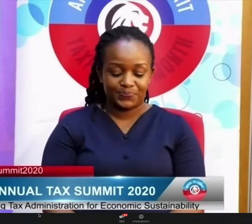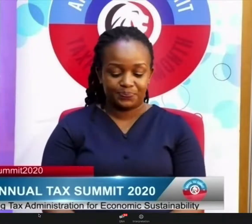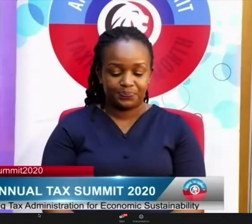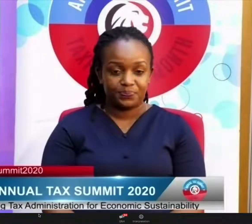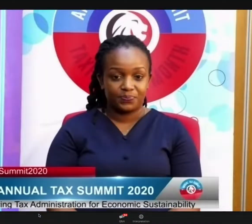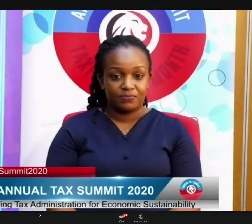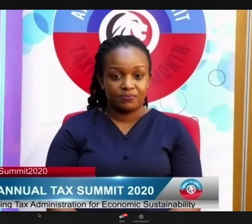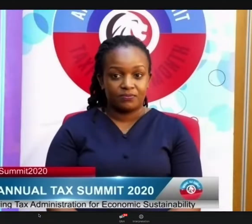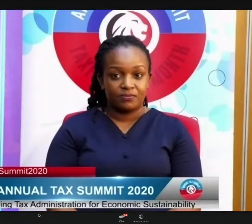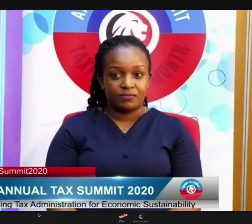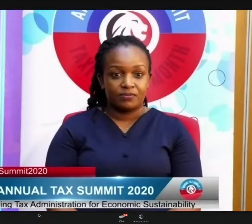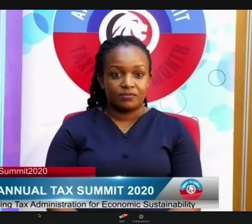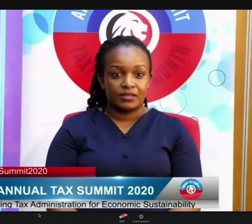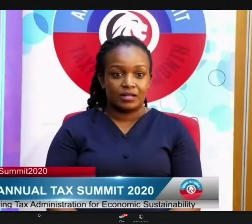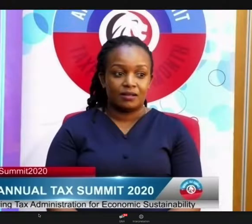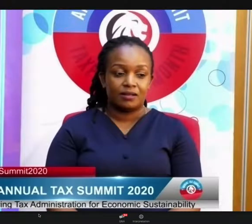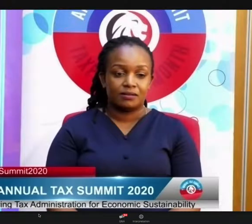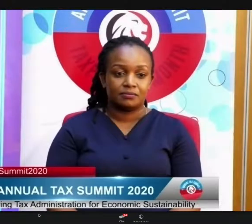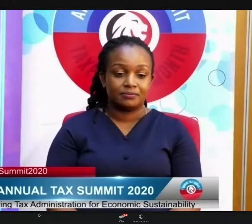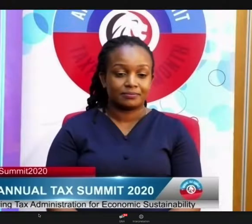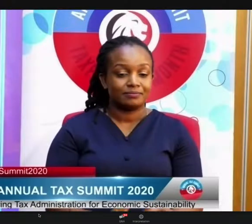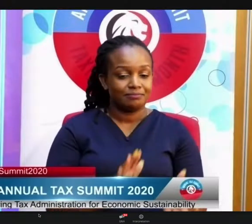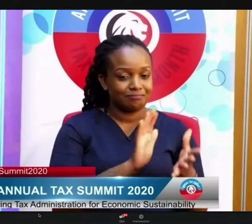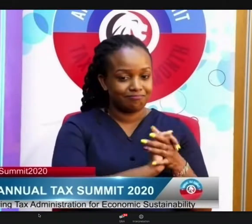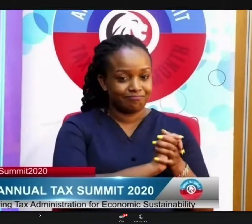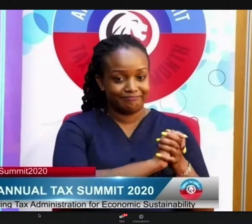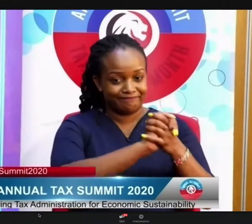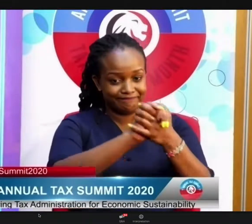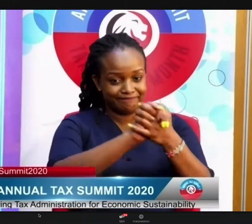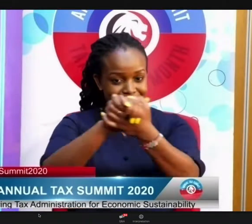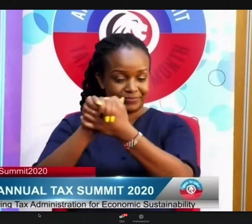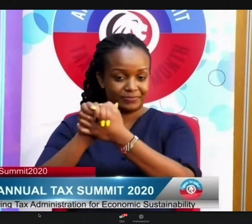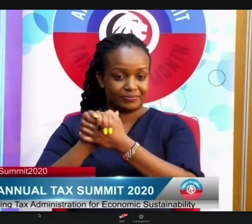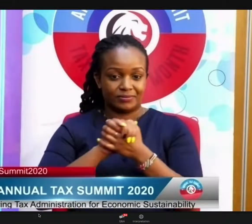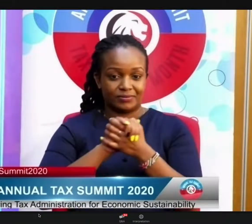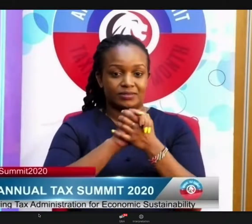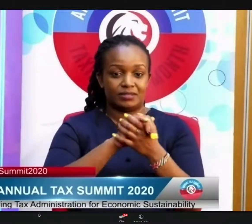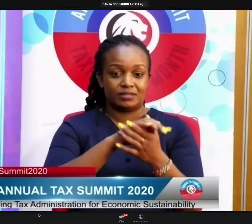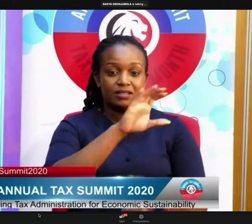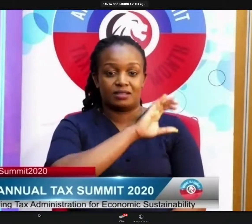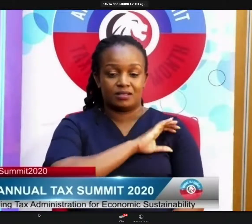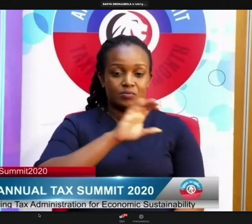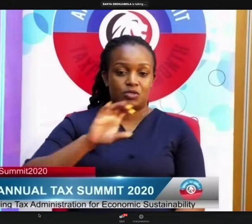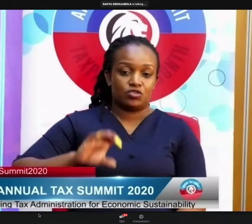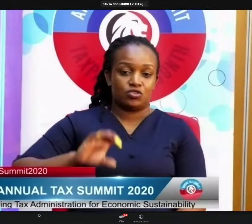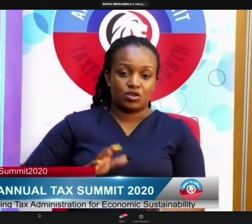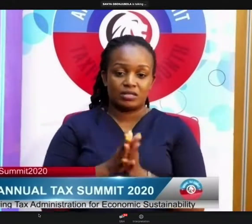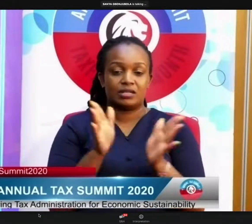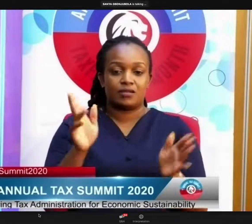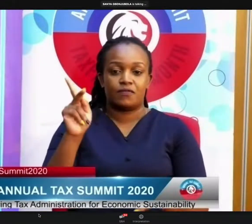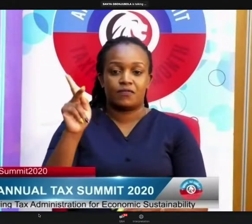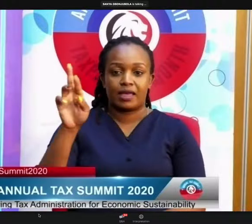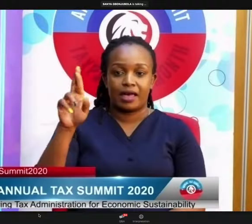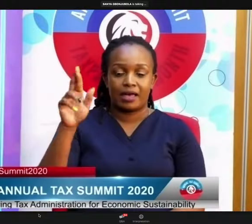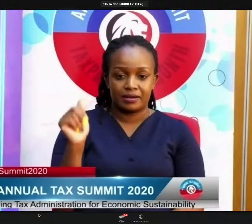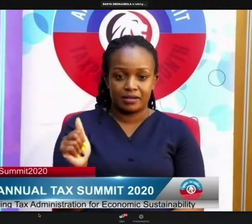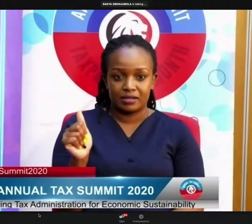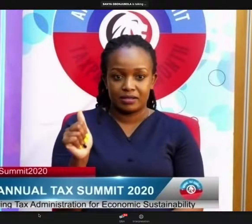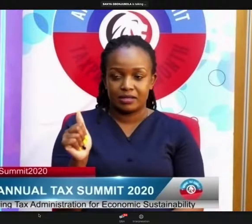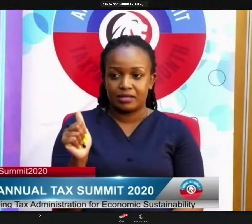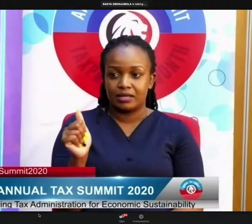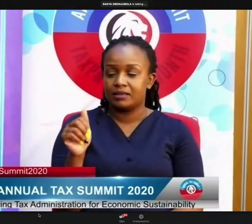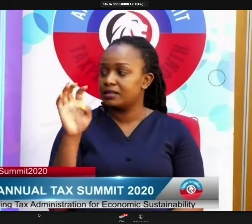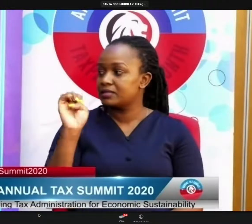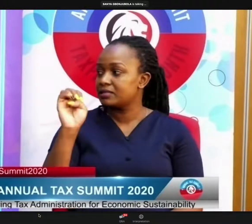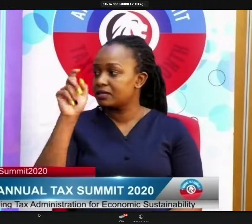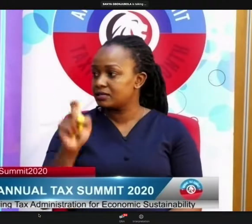to the Commissioner General of the KRA and Logan Watt, Executive Secretary of ITAF.